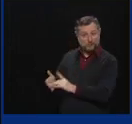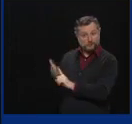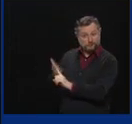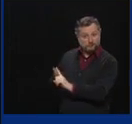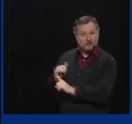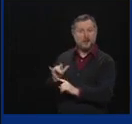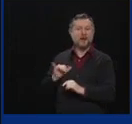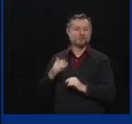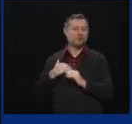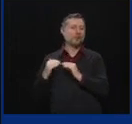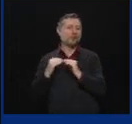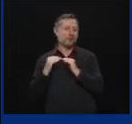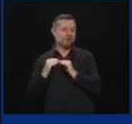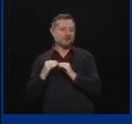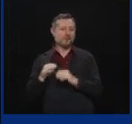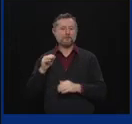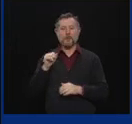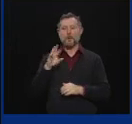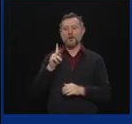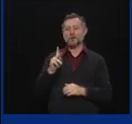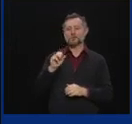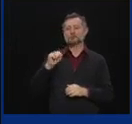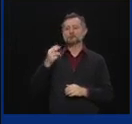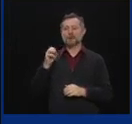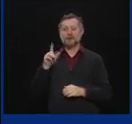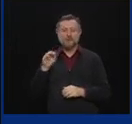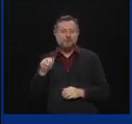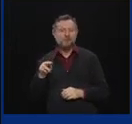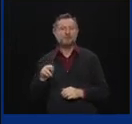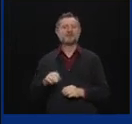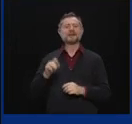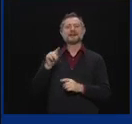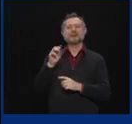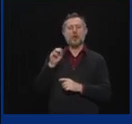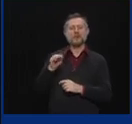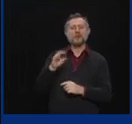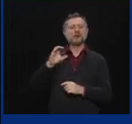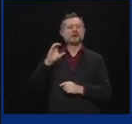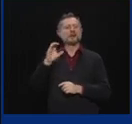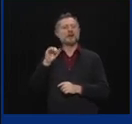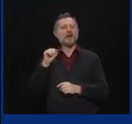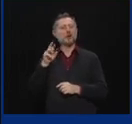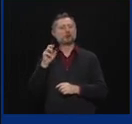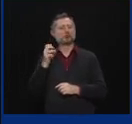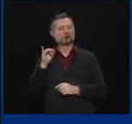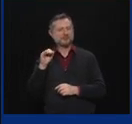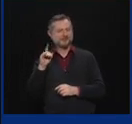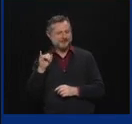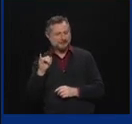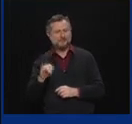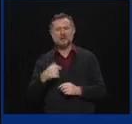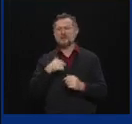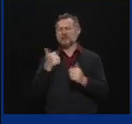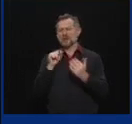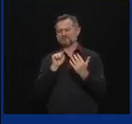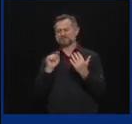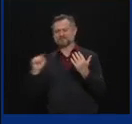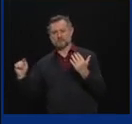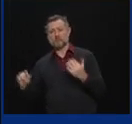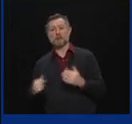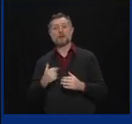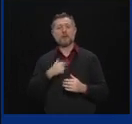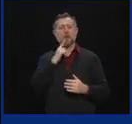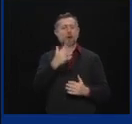Mark Sullivan and Tom Catroci and others, and so it's a personal and professional pleasure to have the opportunity this afternoon